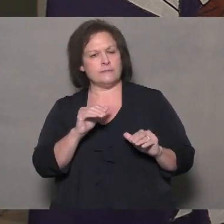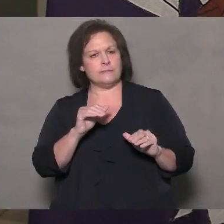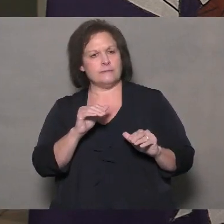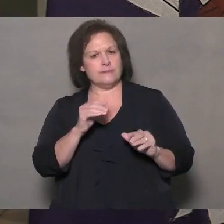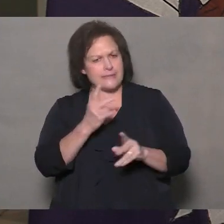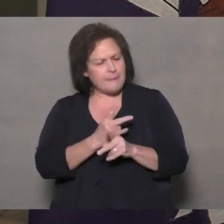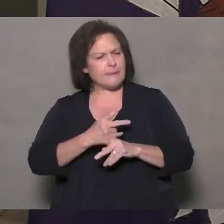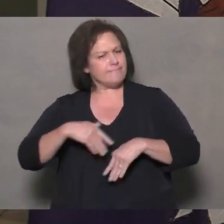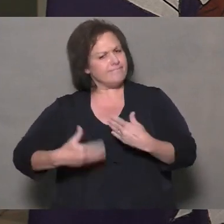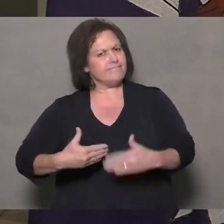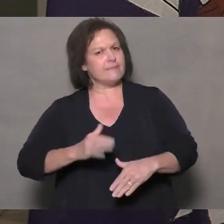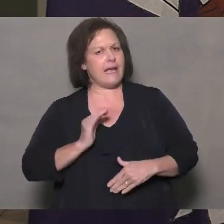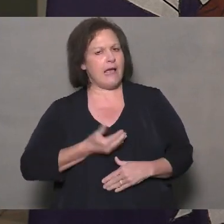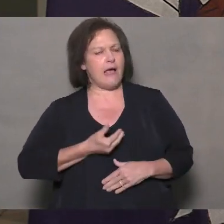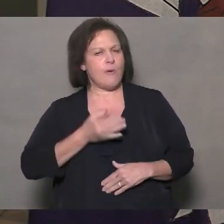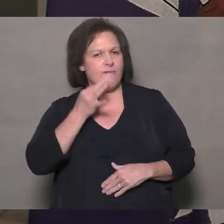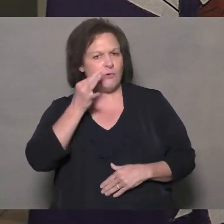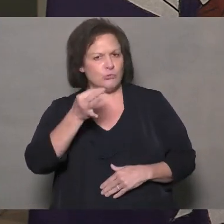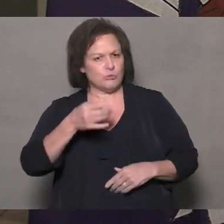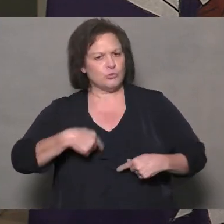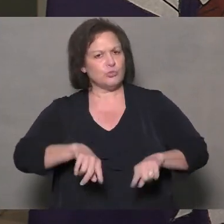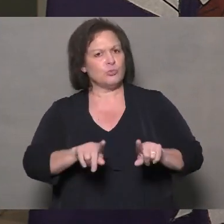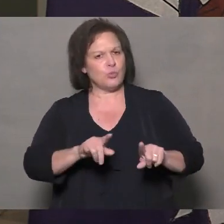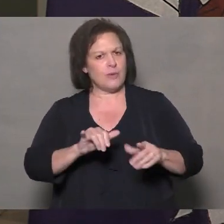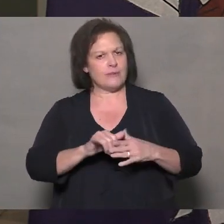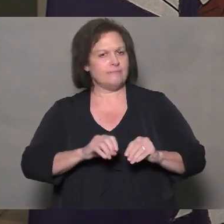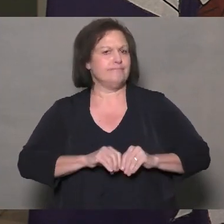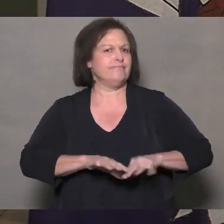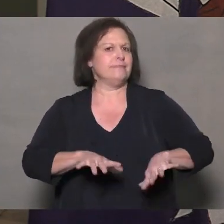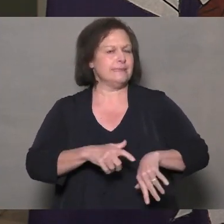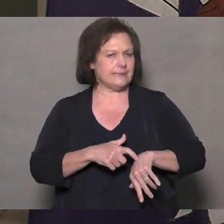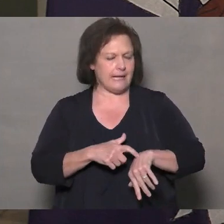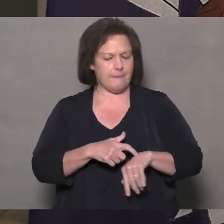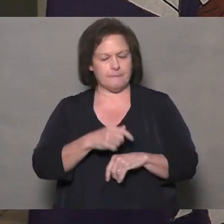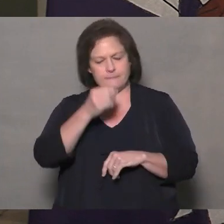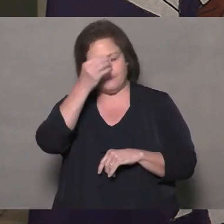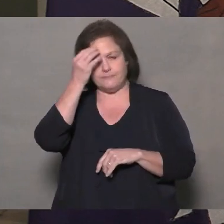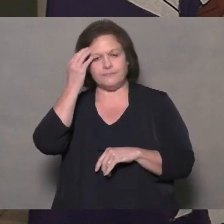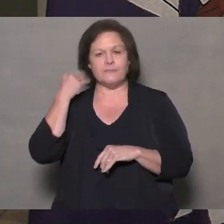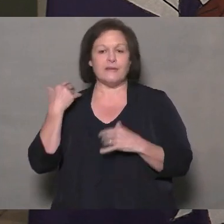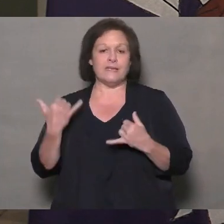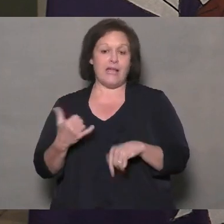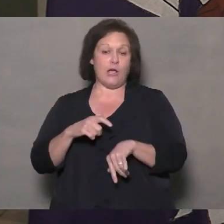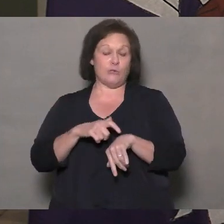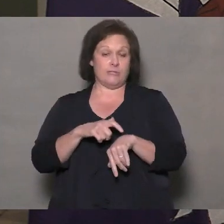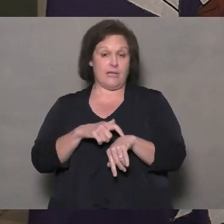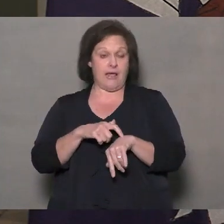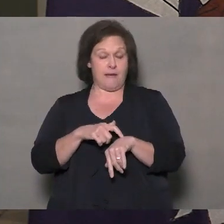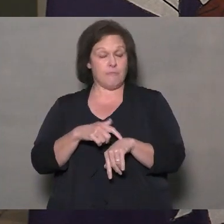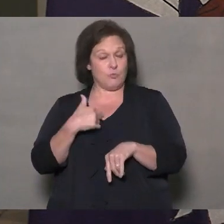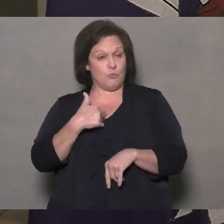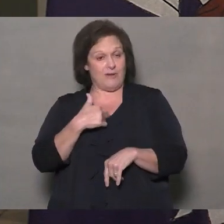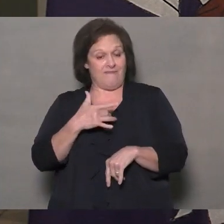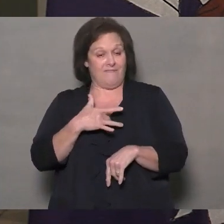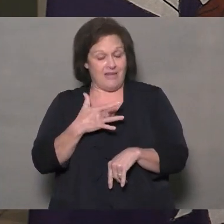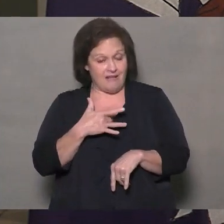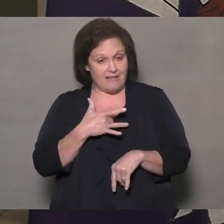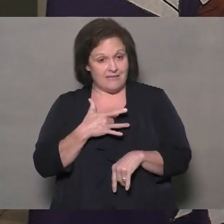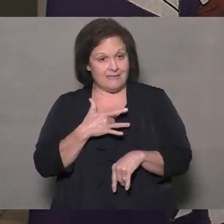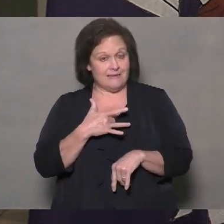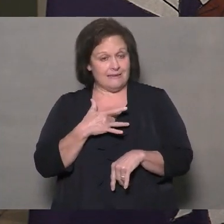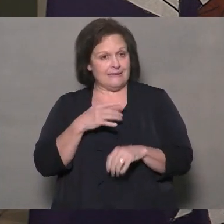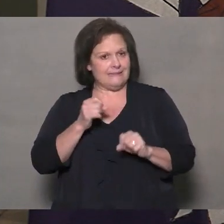future beyond this pandemic. The present moment can feel and seem